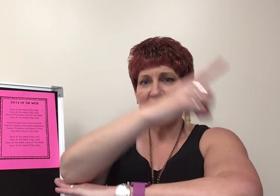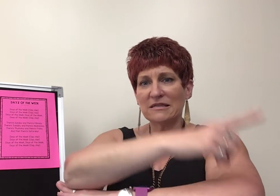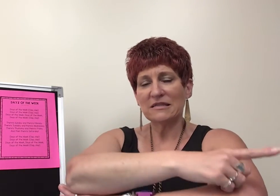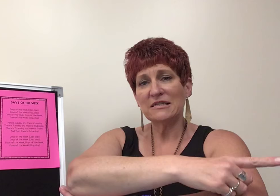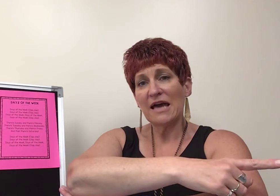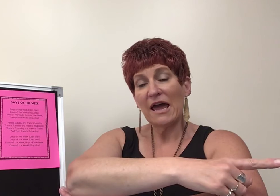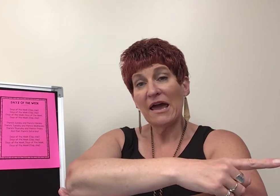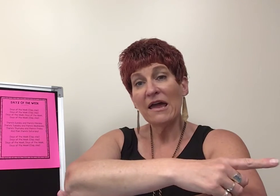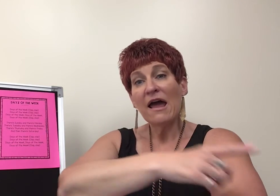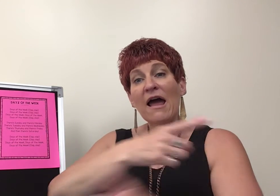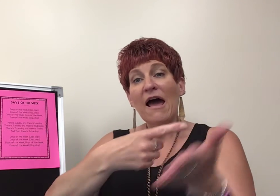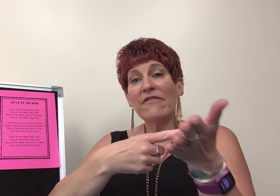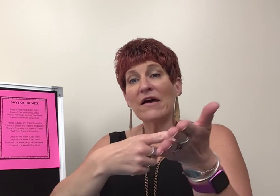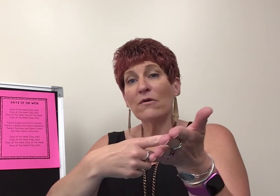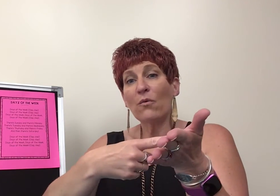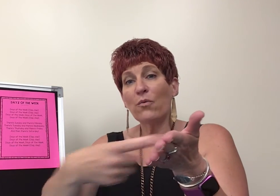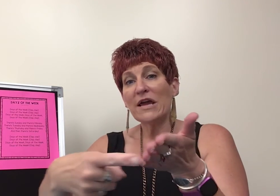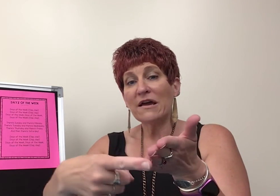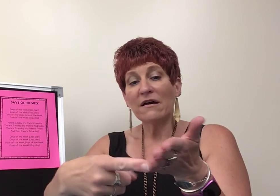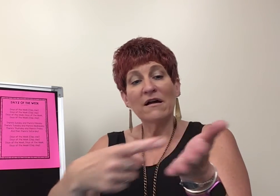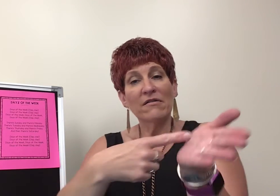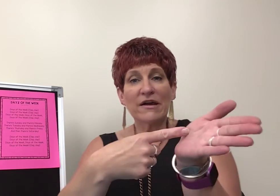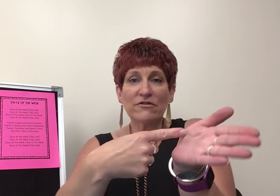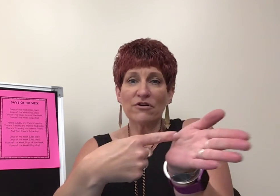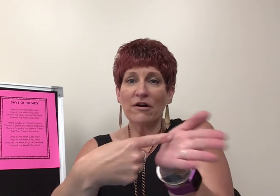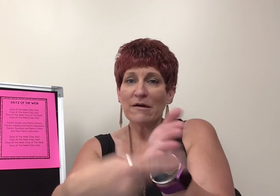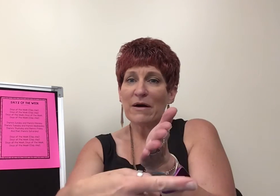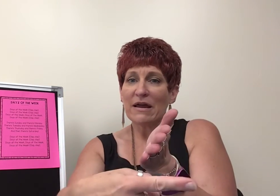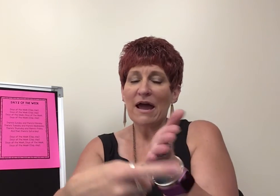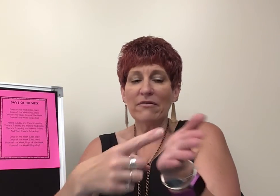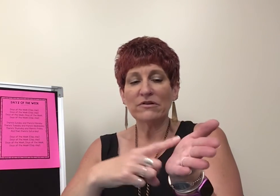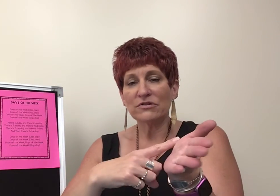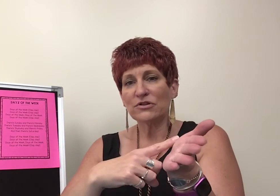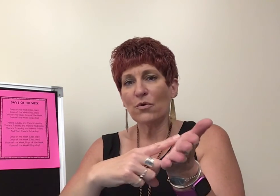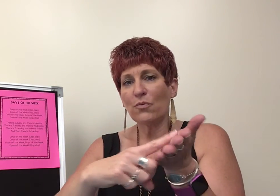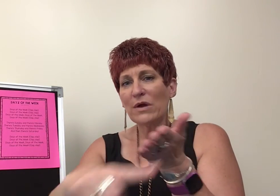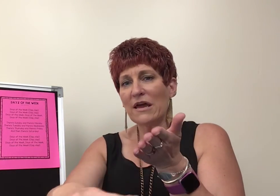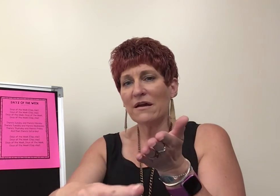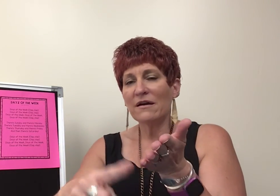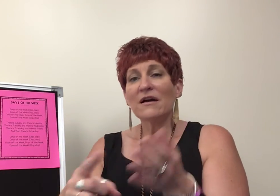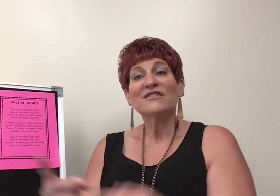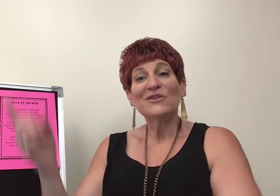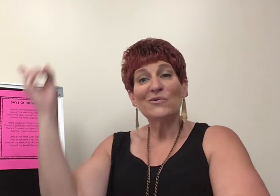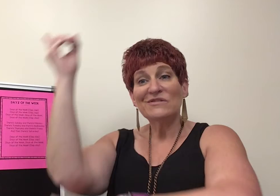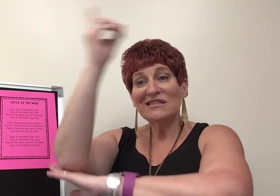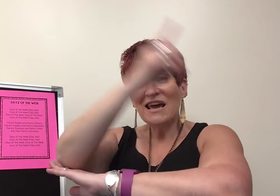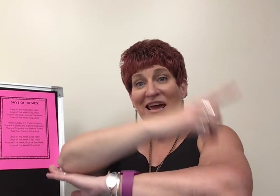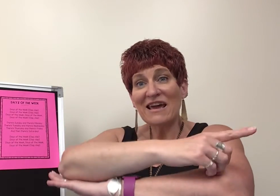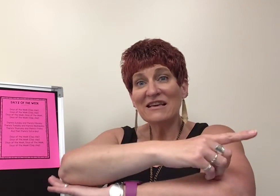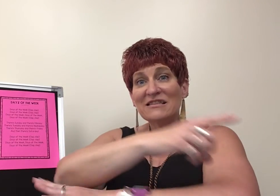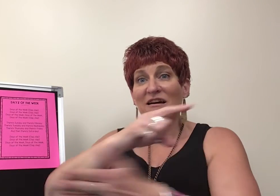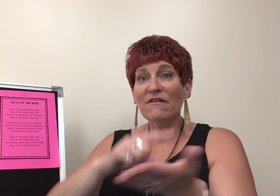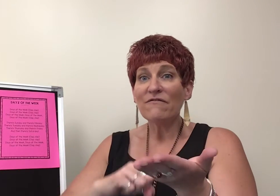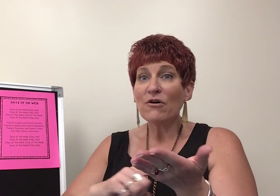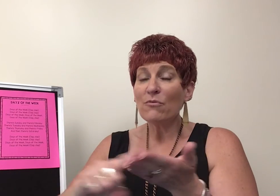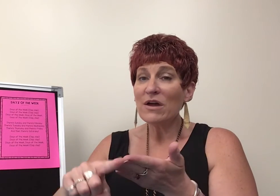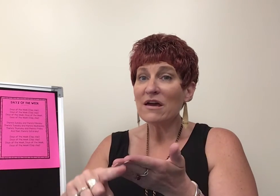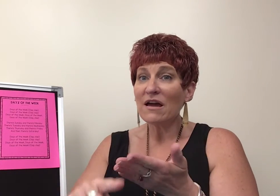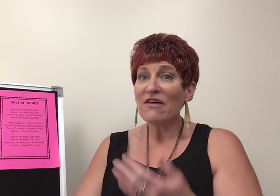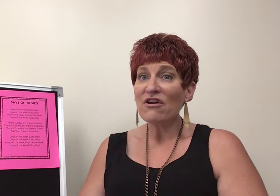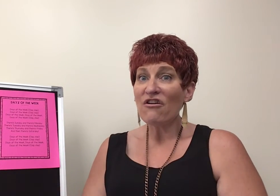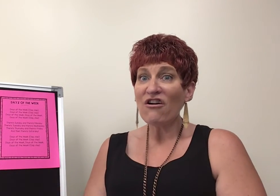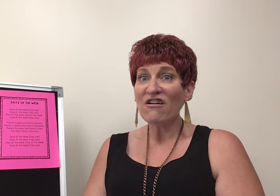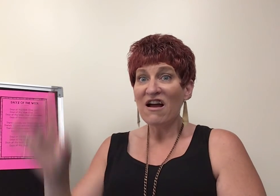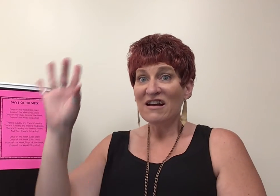it sets day, and then week, like you're talking about a calendar, so week. So days of the